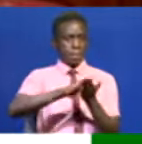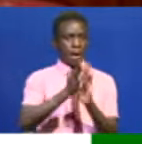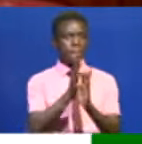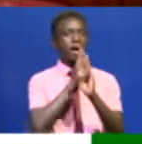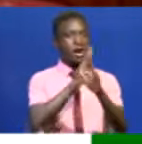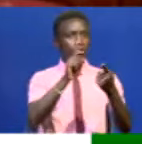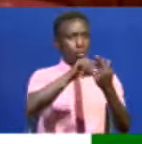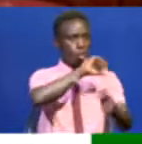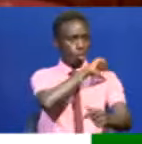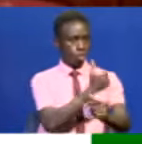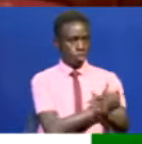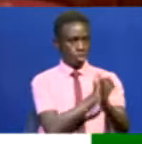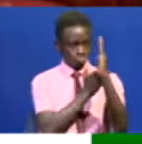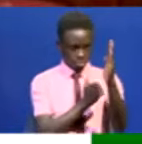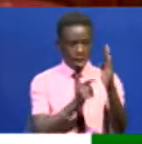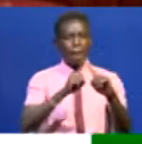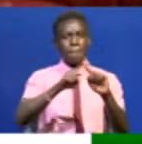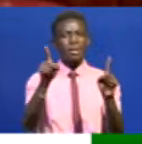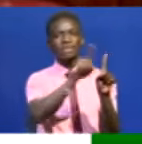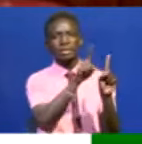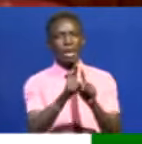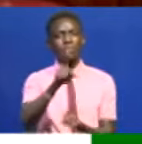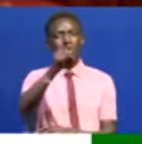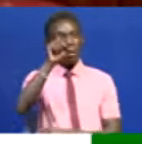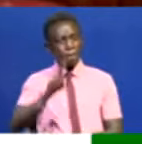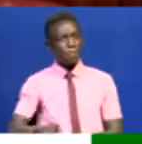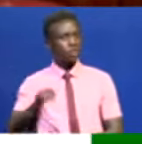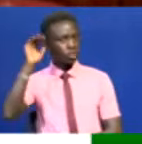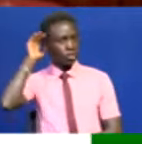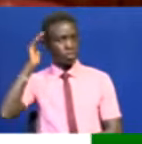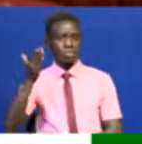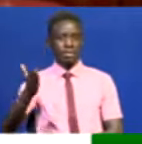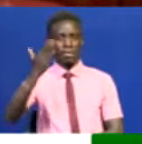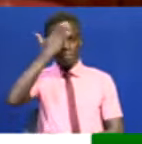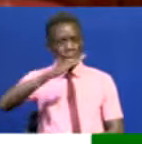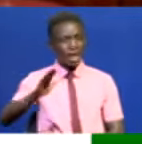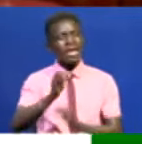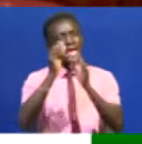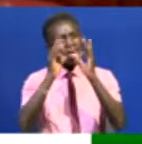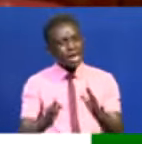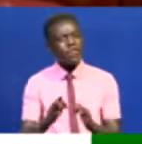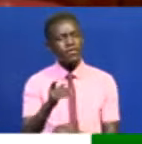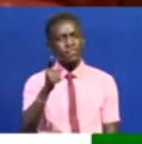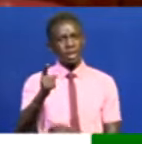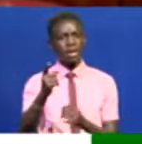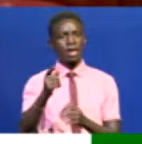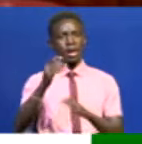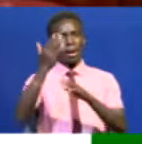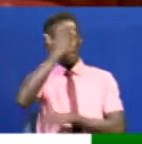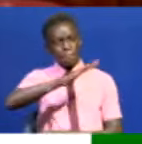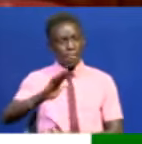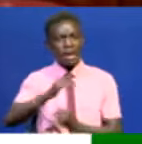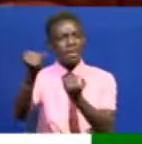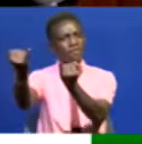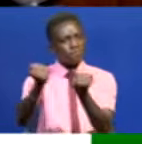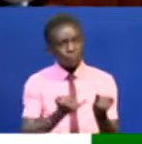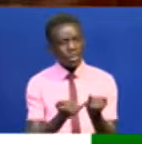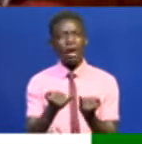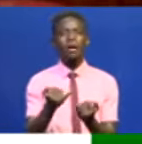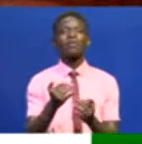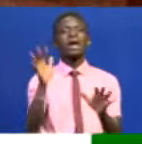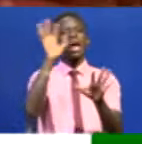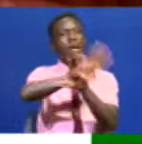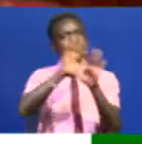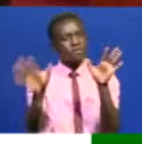you are squarely answerable to this house. And if this house invites you, everything else can wait.